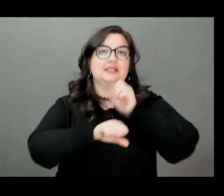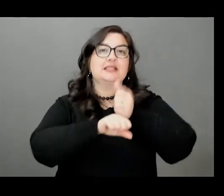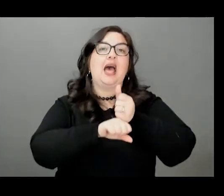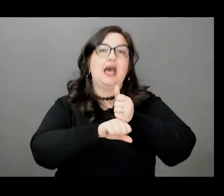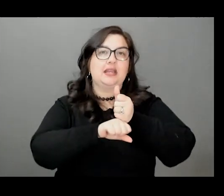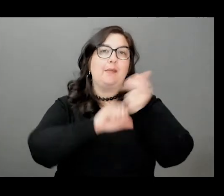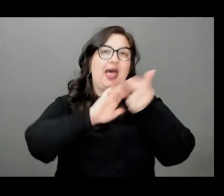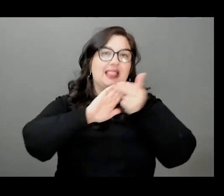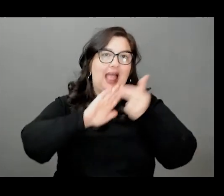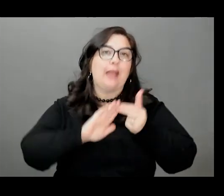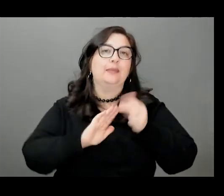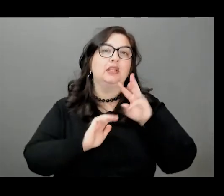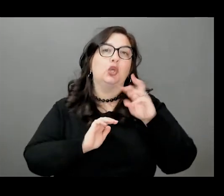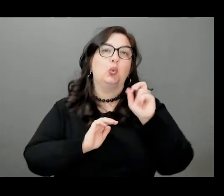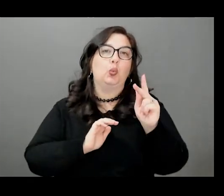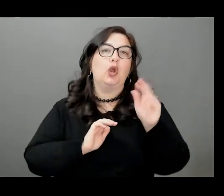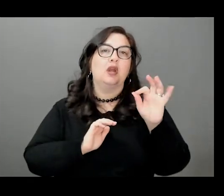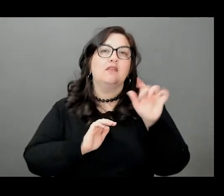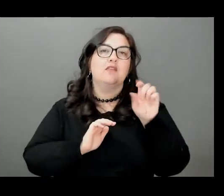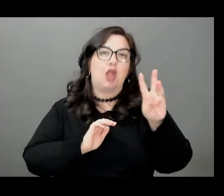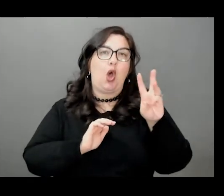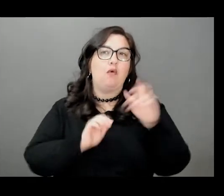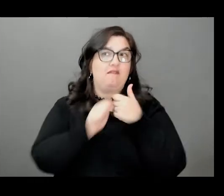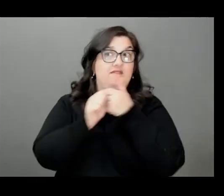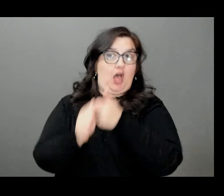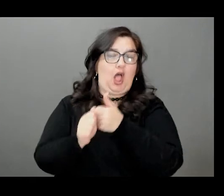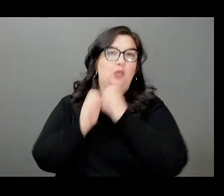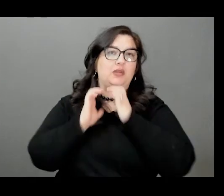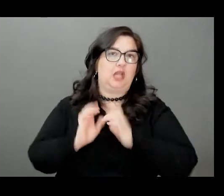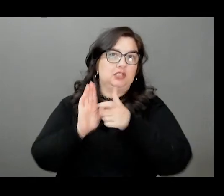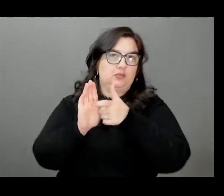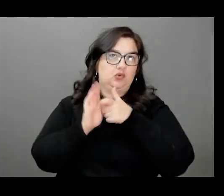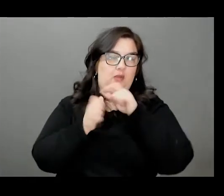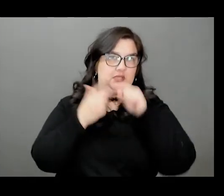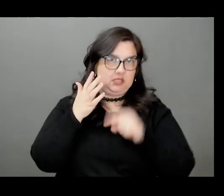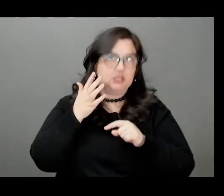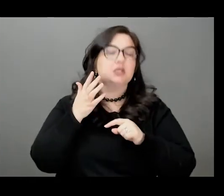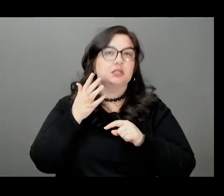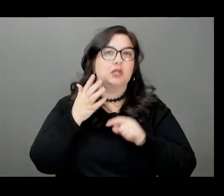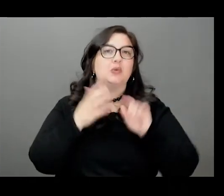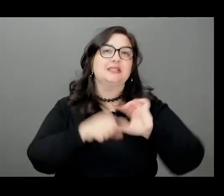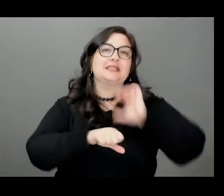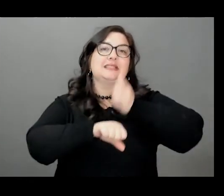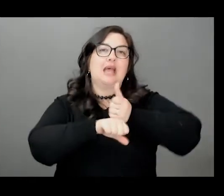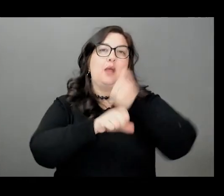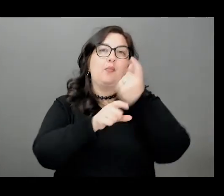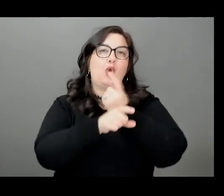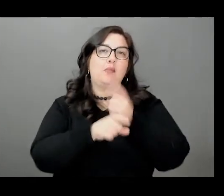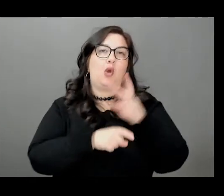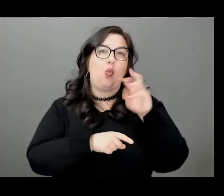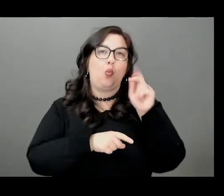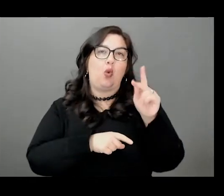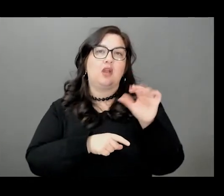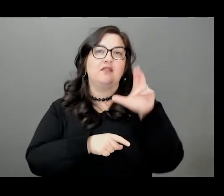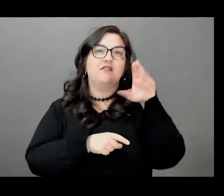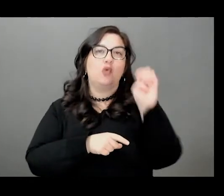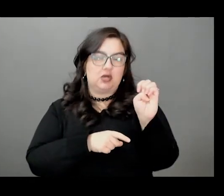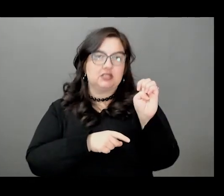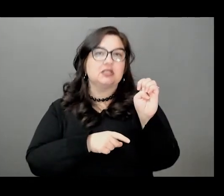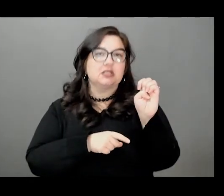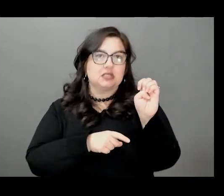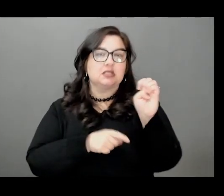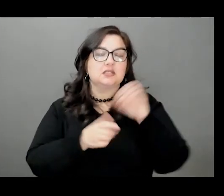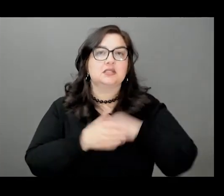uploaded by the customers, the Ground Truth Plus team sets up their data labeling workflows in accordance with customers' requirement, and then selects the right